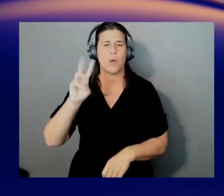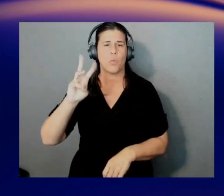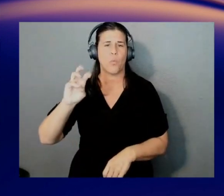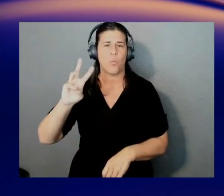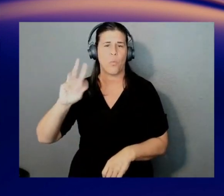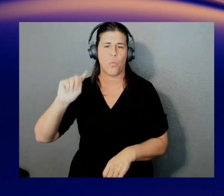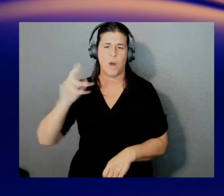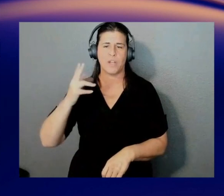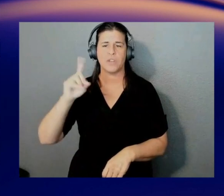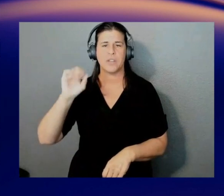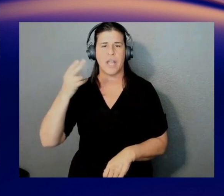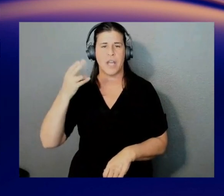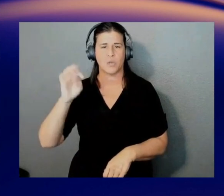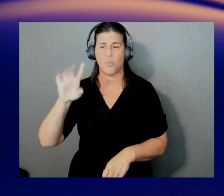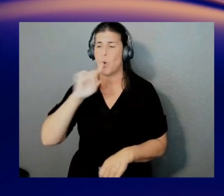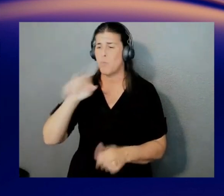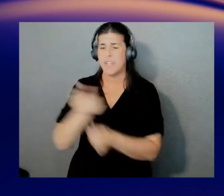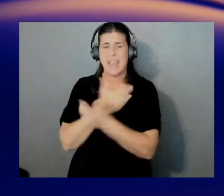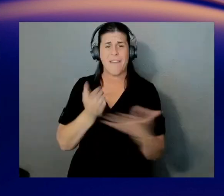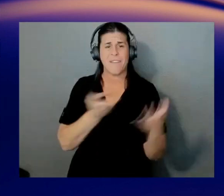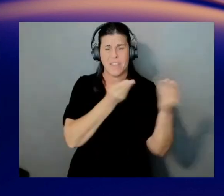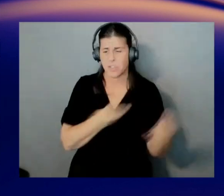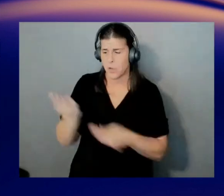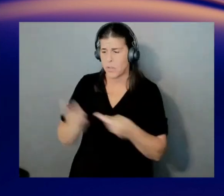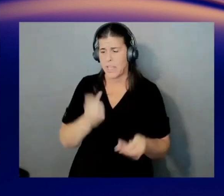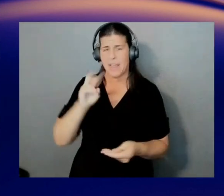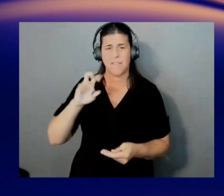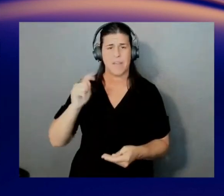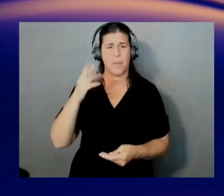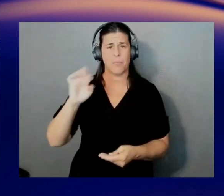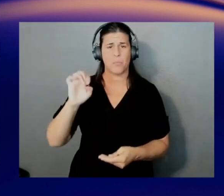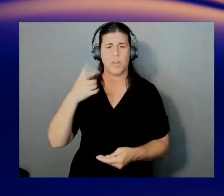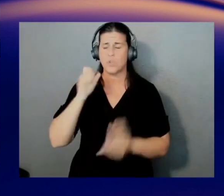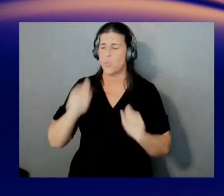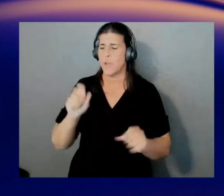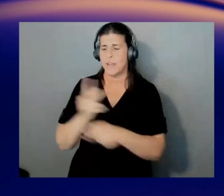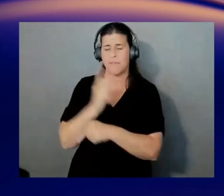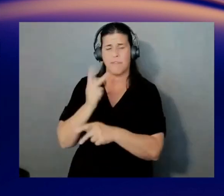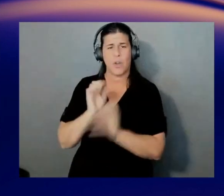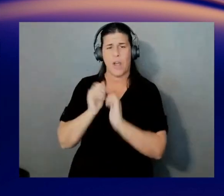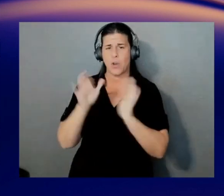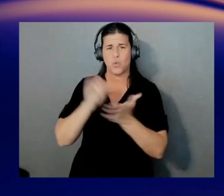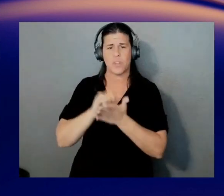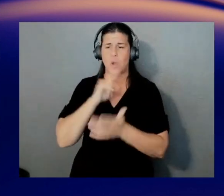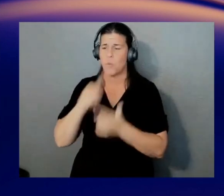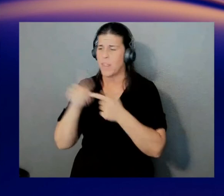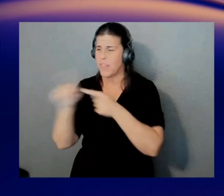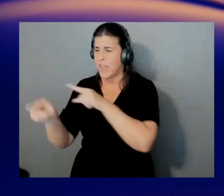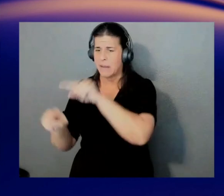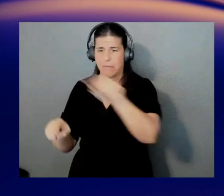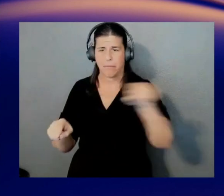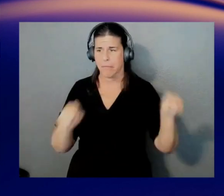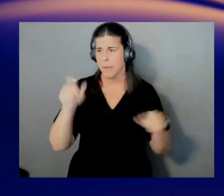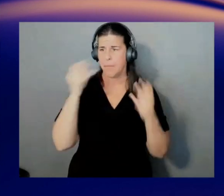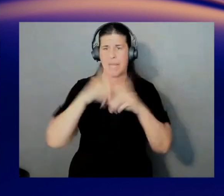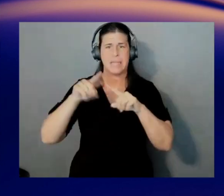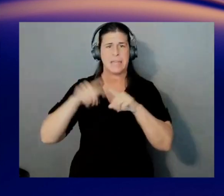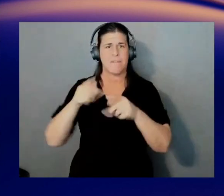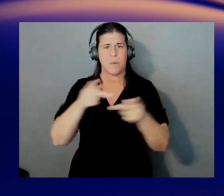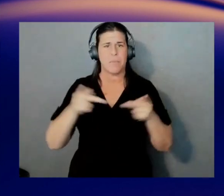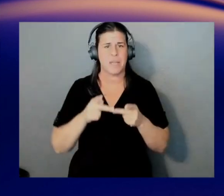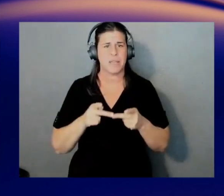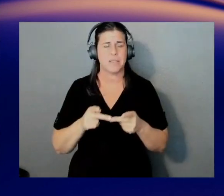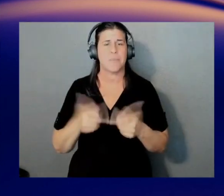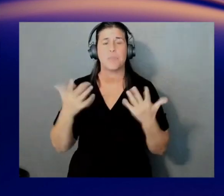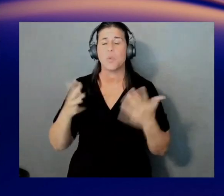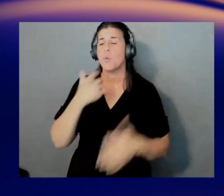every insight is being fed through EventBridge, you can consume that however you'd like. Right? An EventBridge target can go to a variety of places. Right, and like we spoke before, you